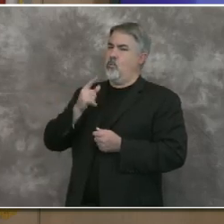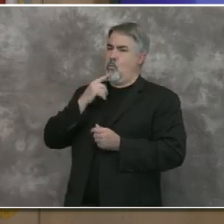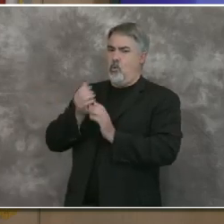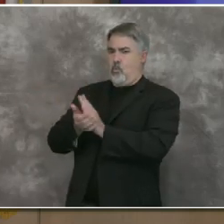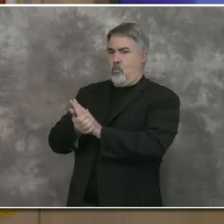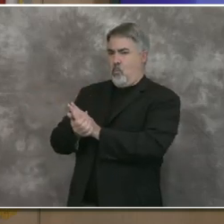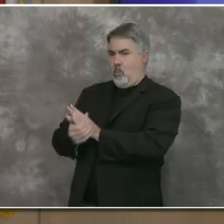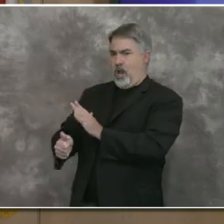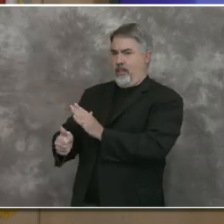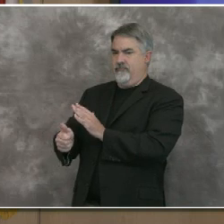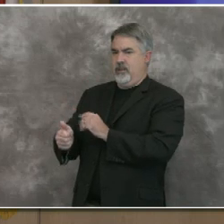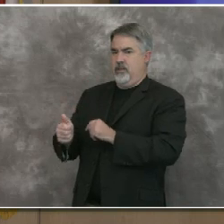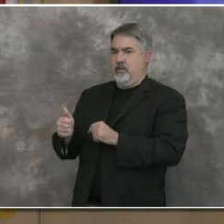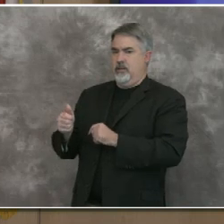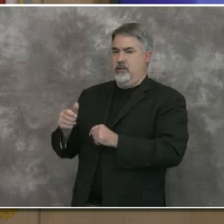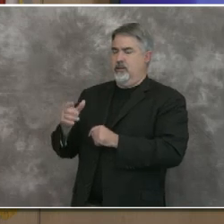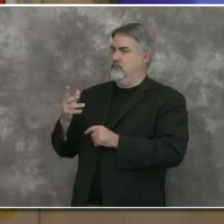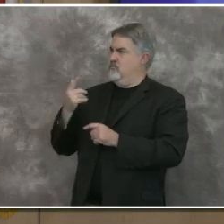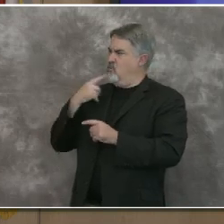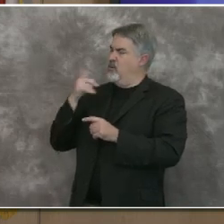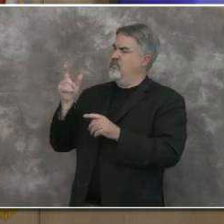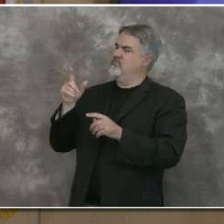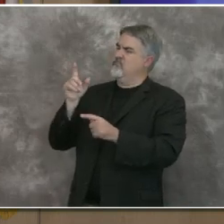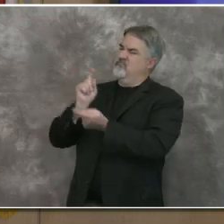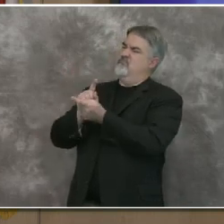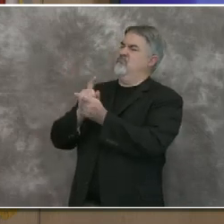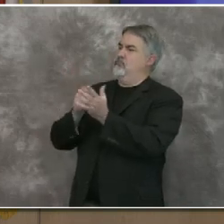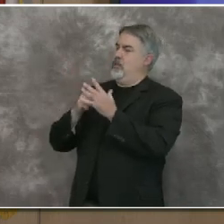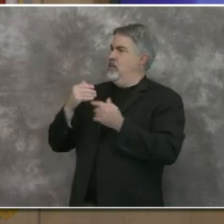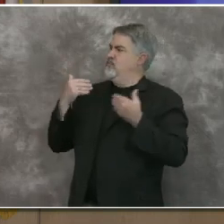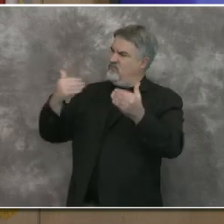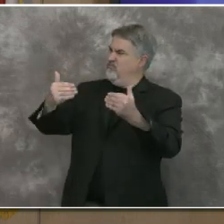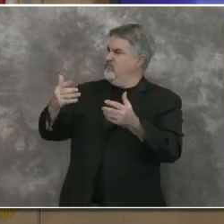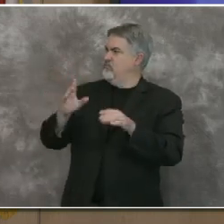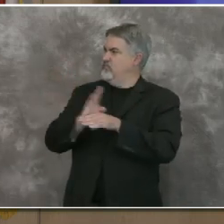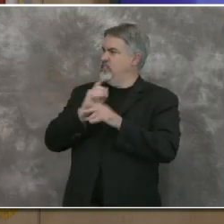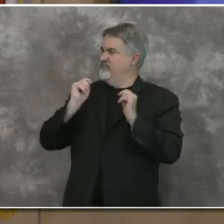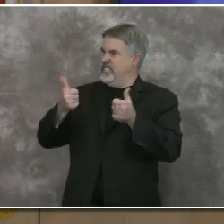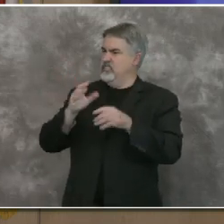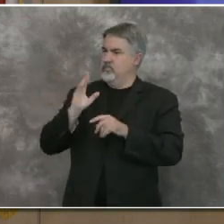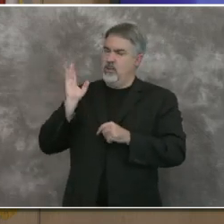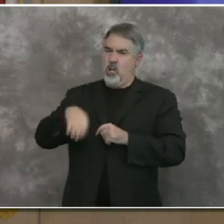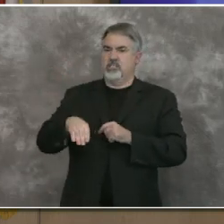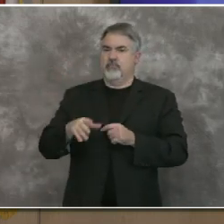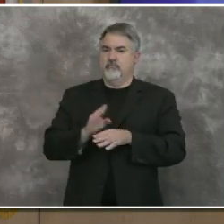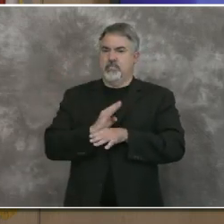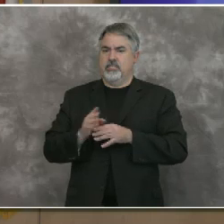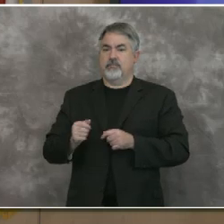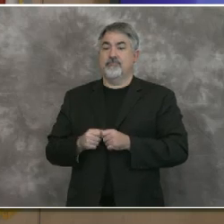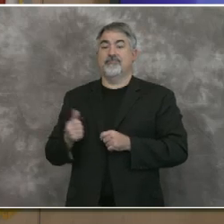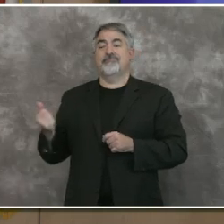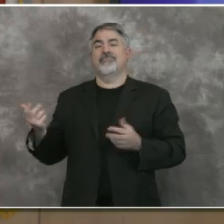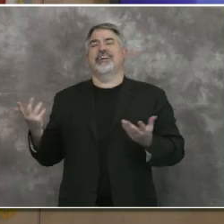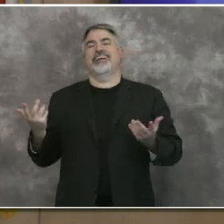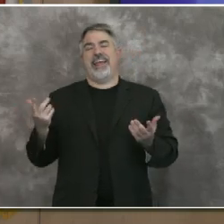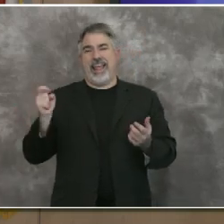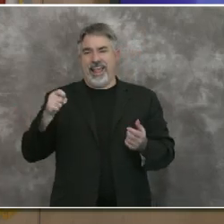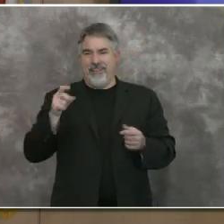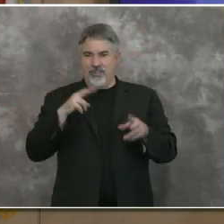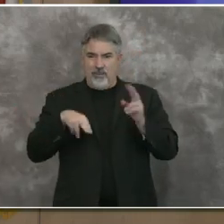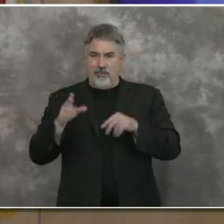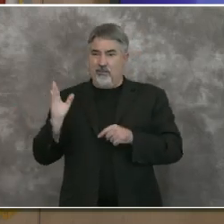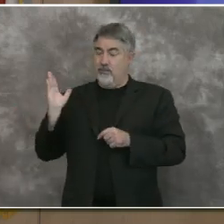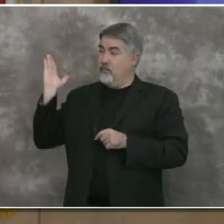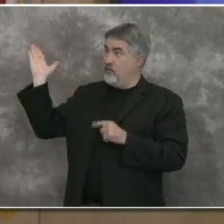San Diego County? Well, I think you have to, one, we have to see what the Board of Supervisors ends up submitting to the governor, and then we have to wait to see if the